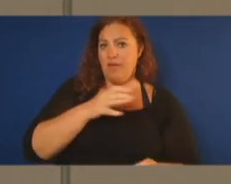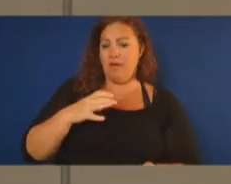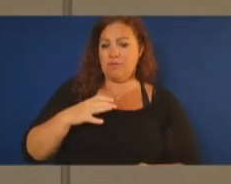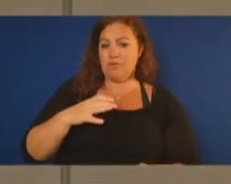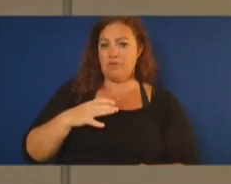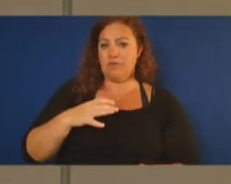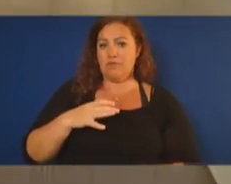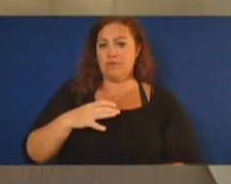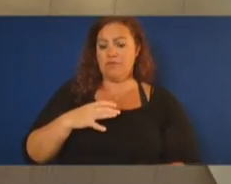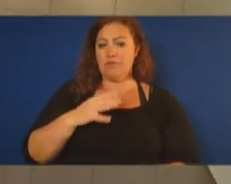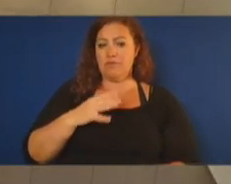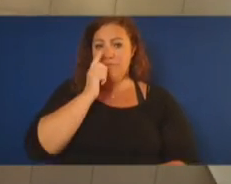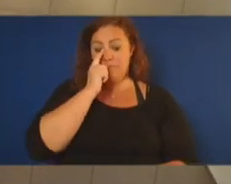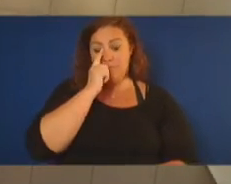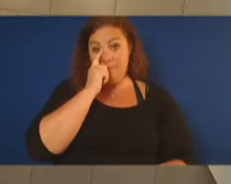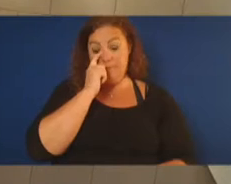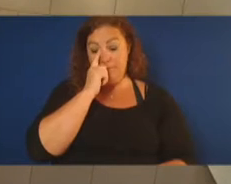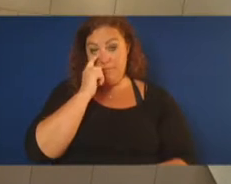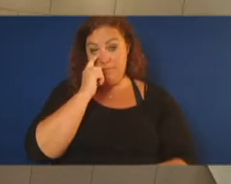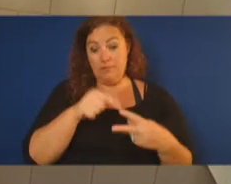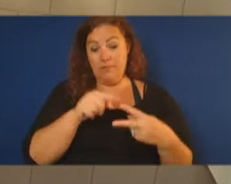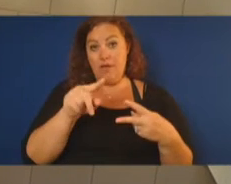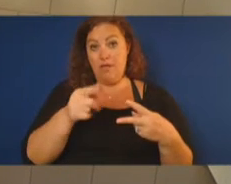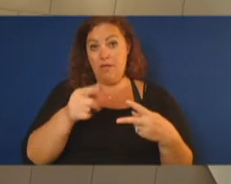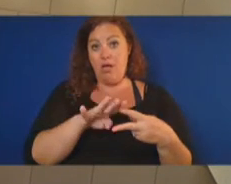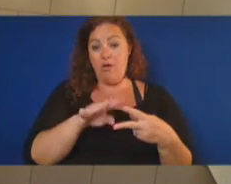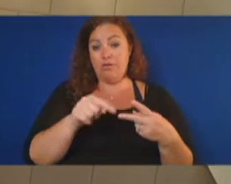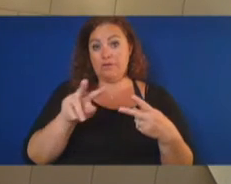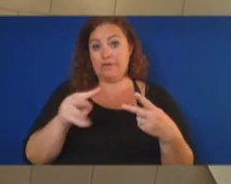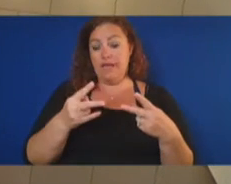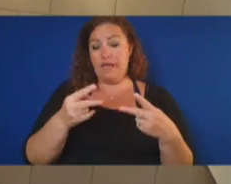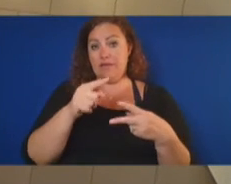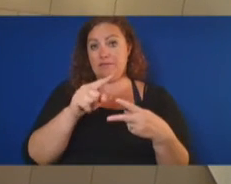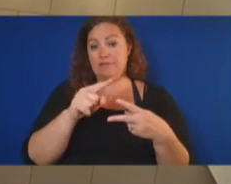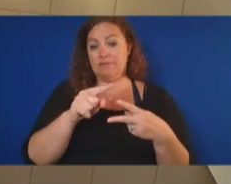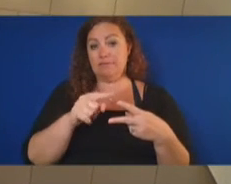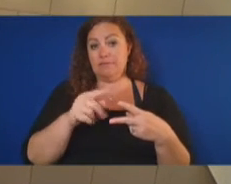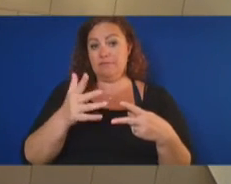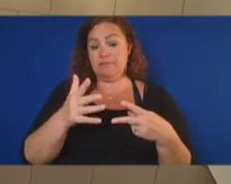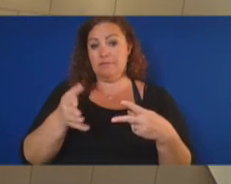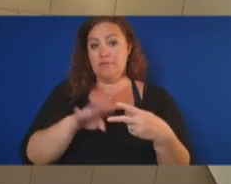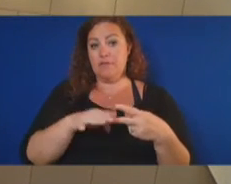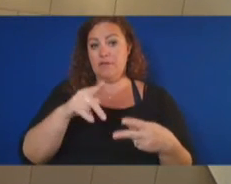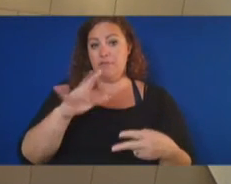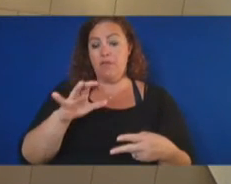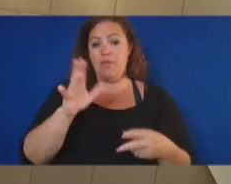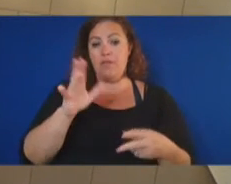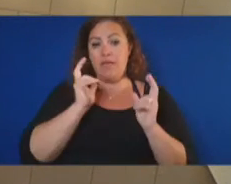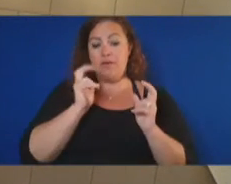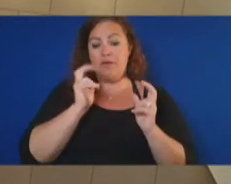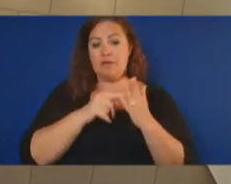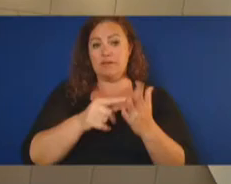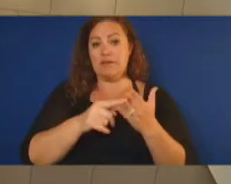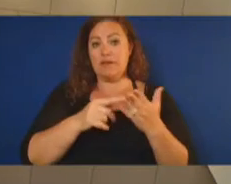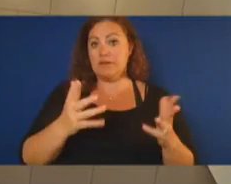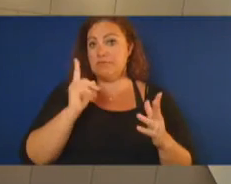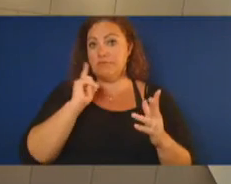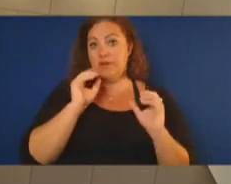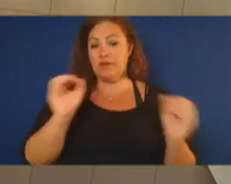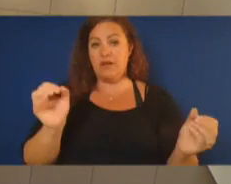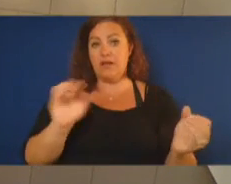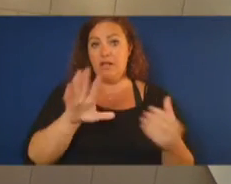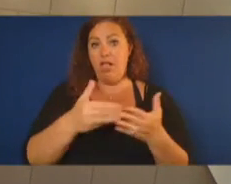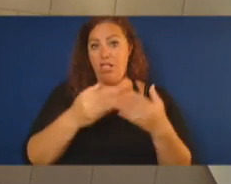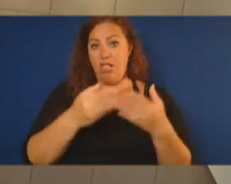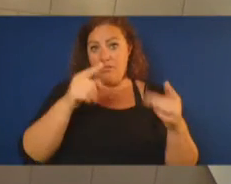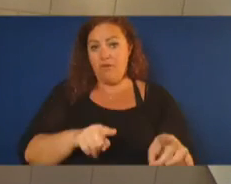council move to close second there's been motion made and properly second to close the public hearing any discussion of that motion none all in favor please